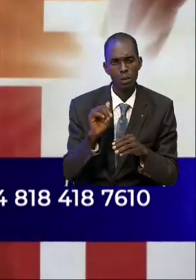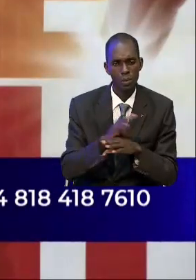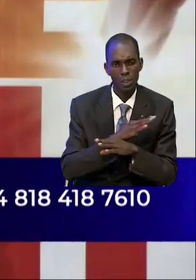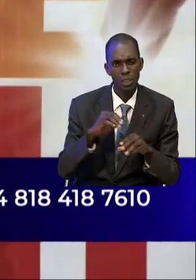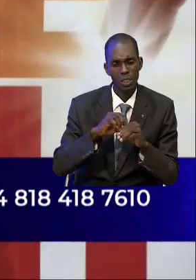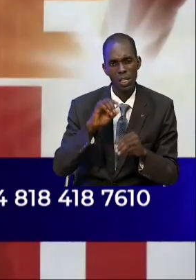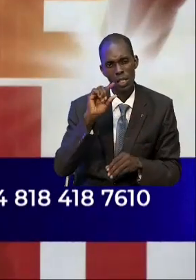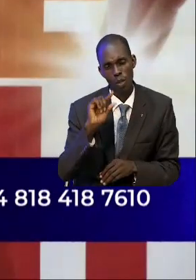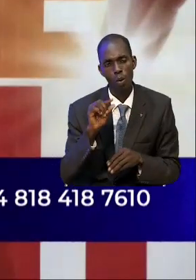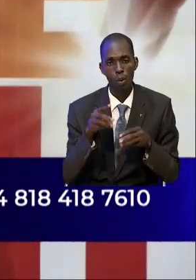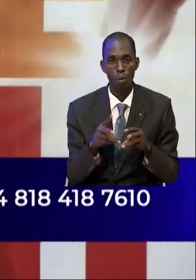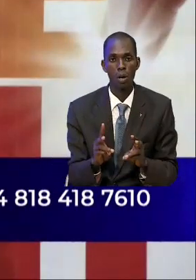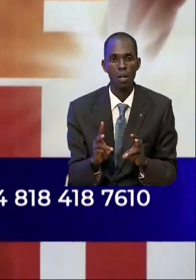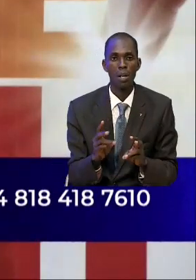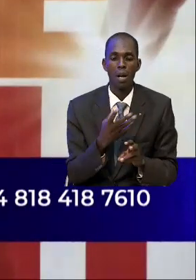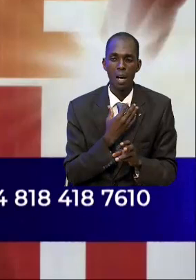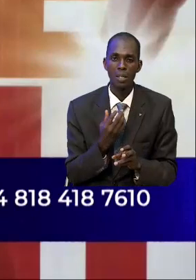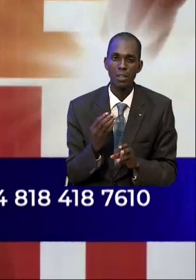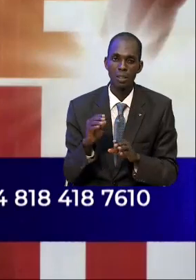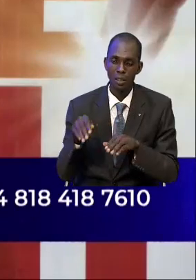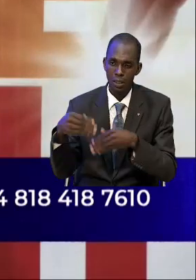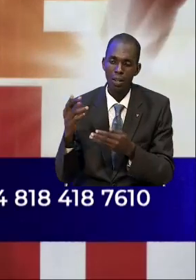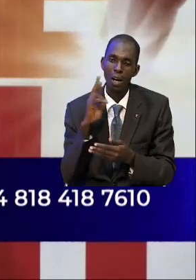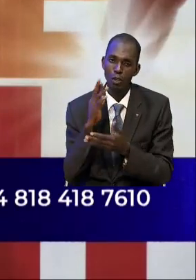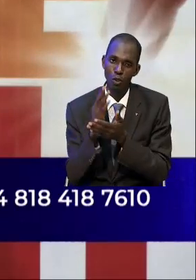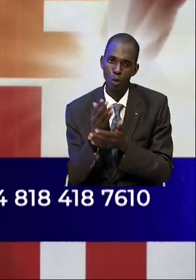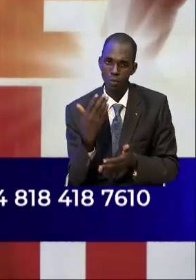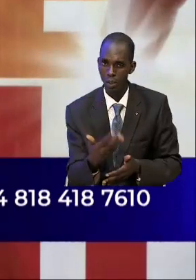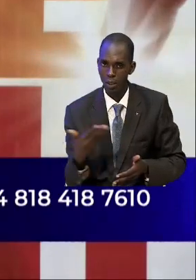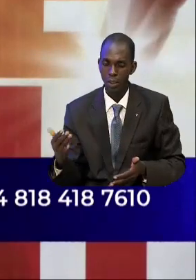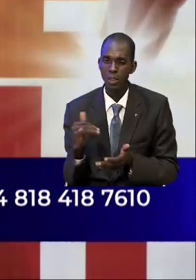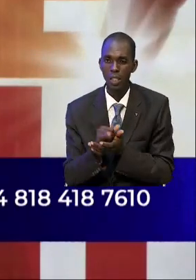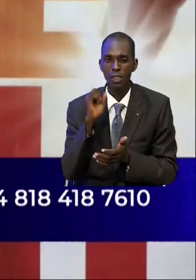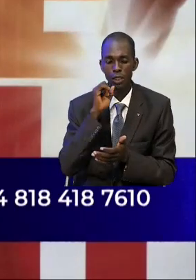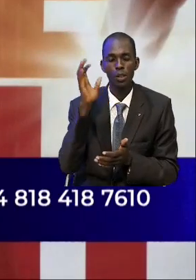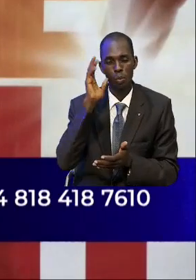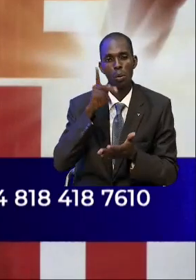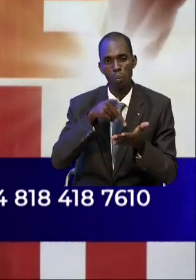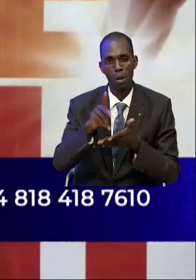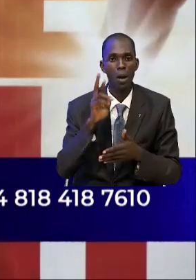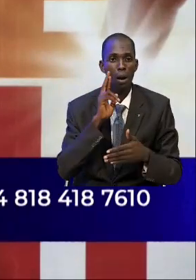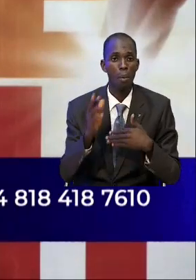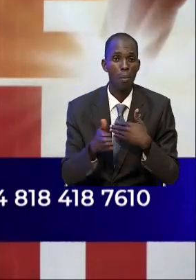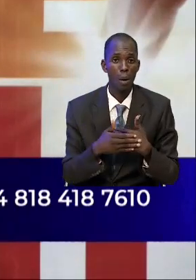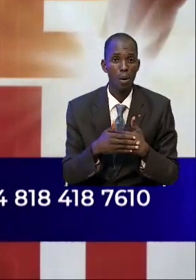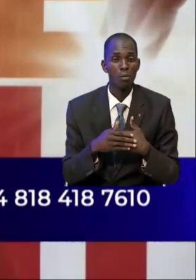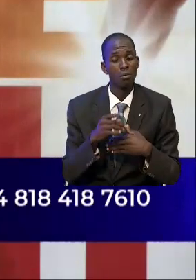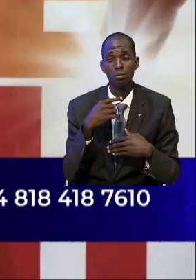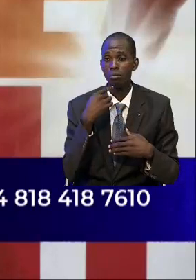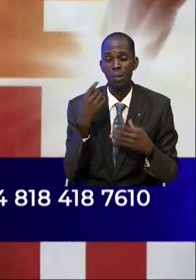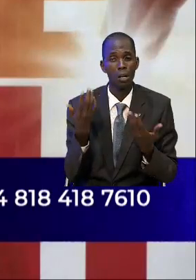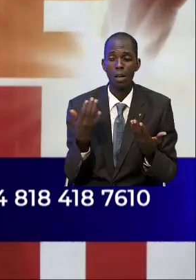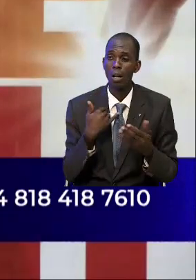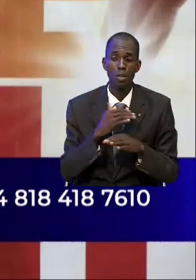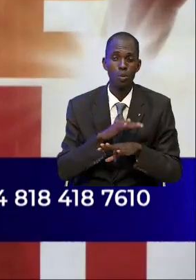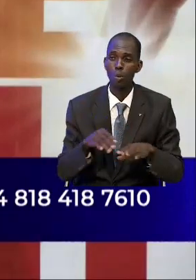I want to start up this business in a little way. I should help him, give him some goods that he is going to